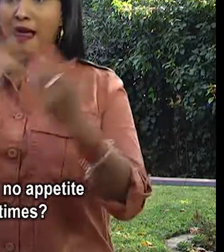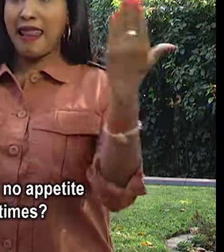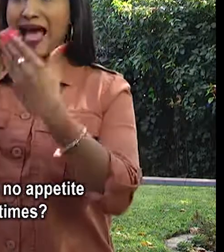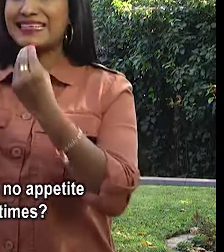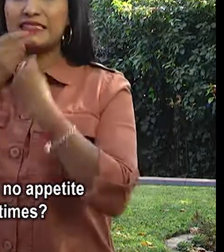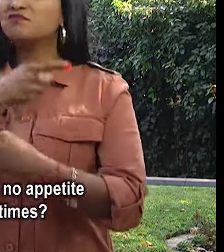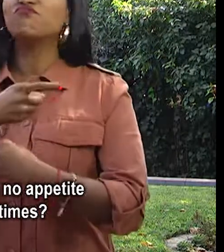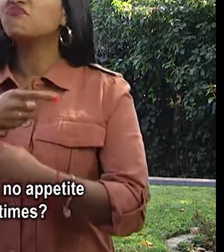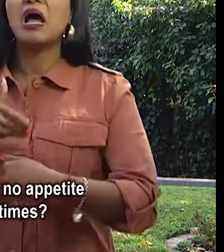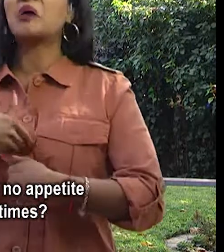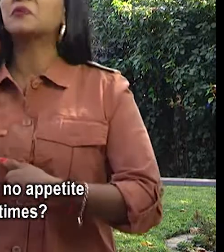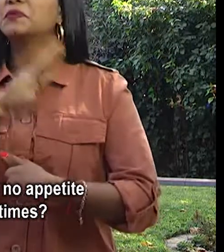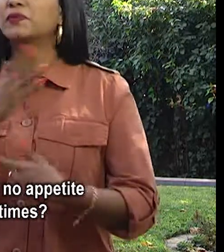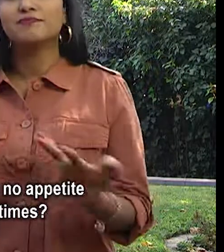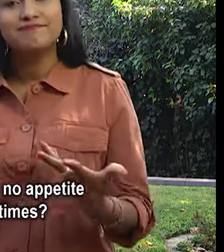appetite at mealtimes?